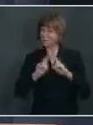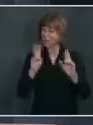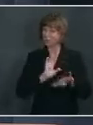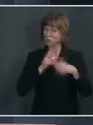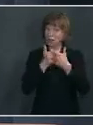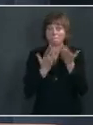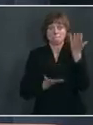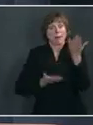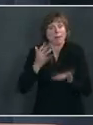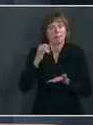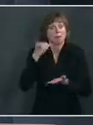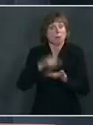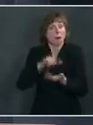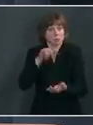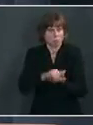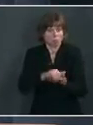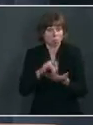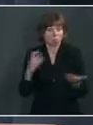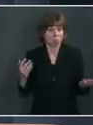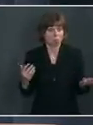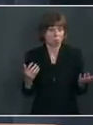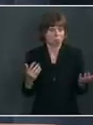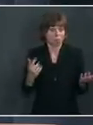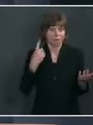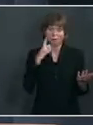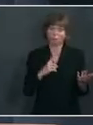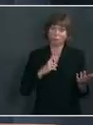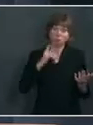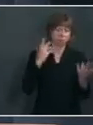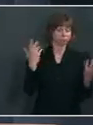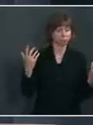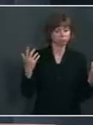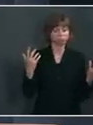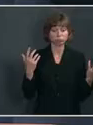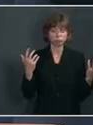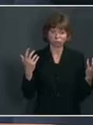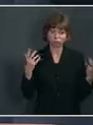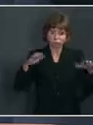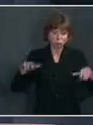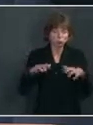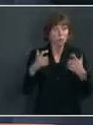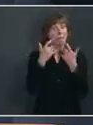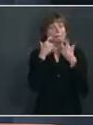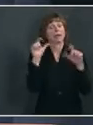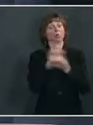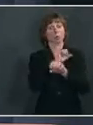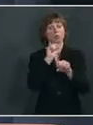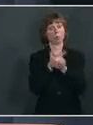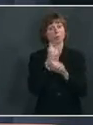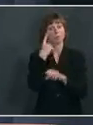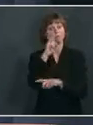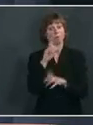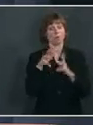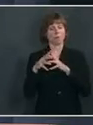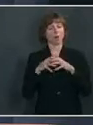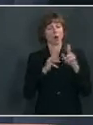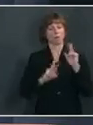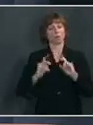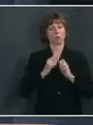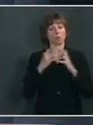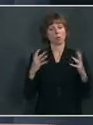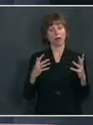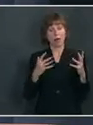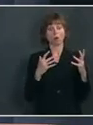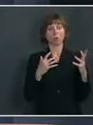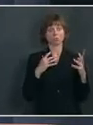nearly impossible, to get big, bold work done on behalf of the American people without working with